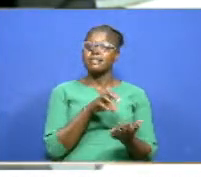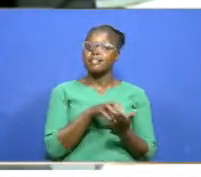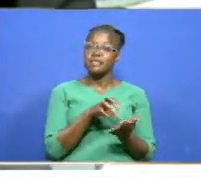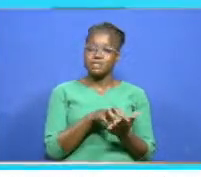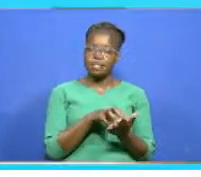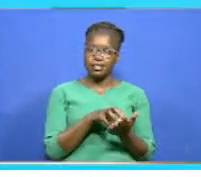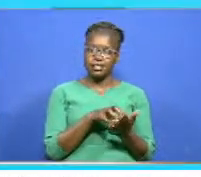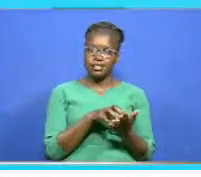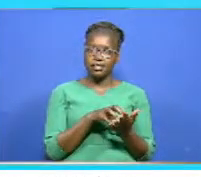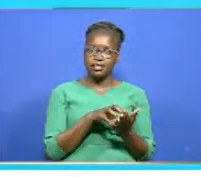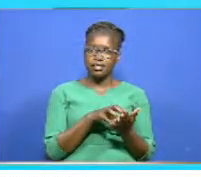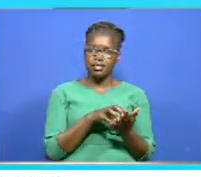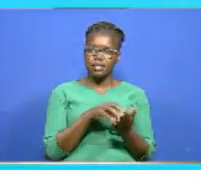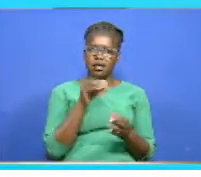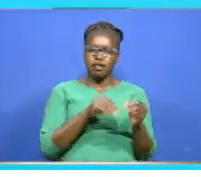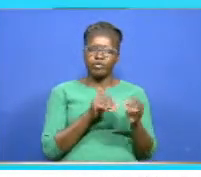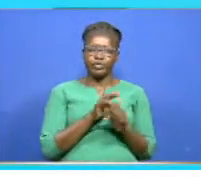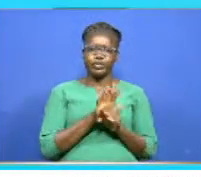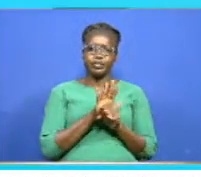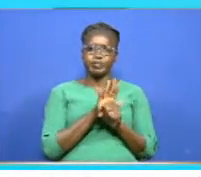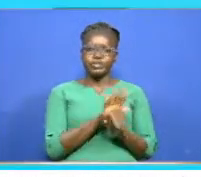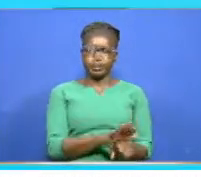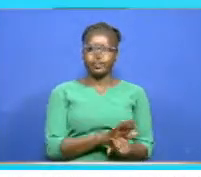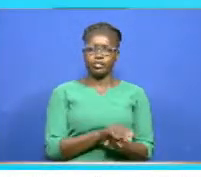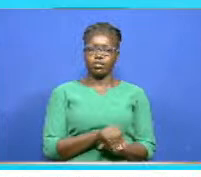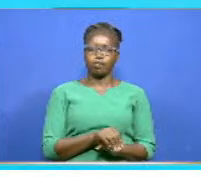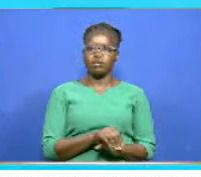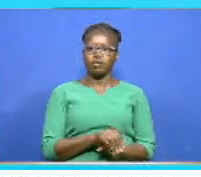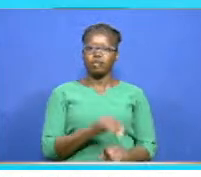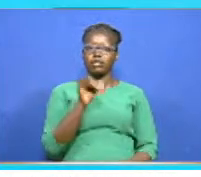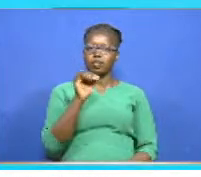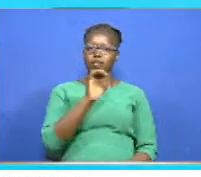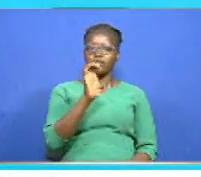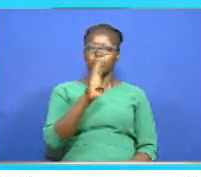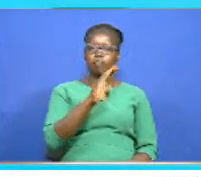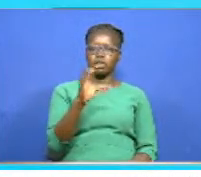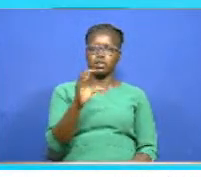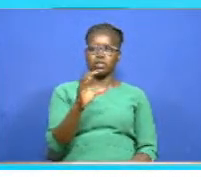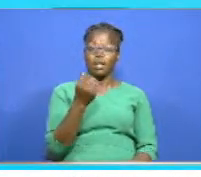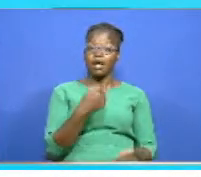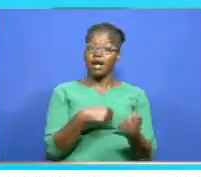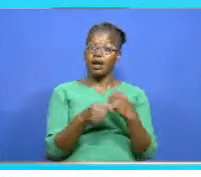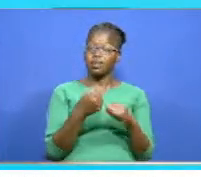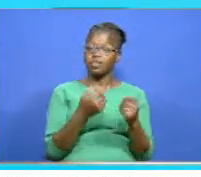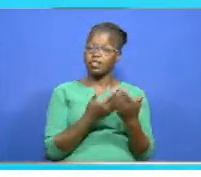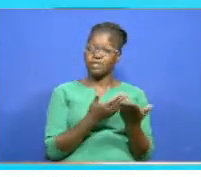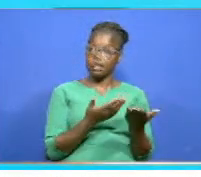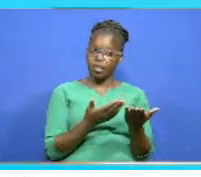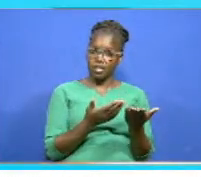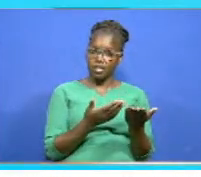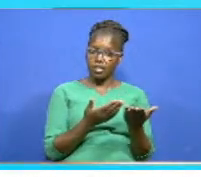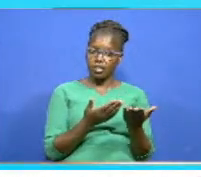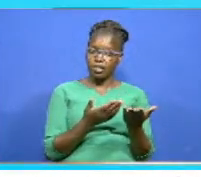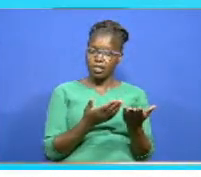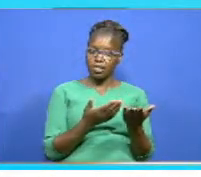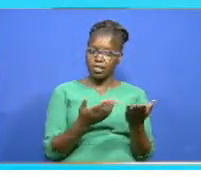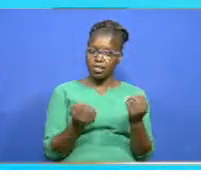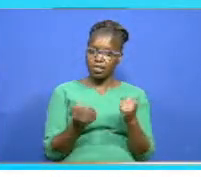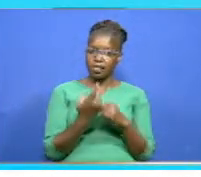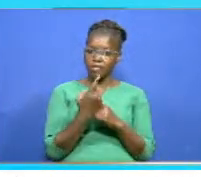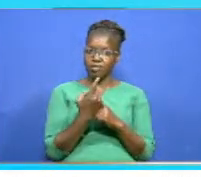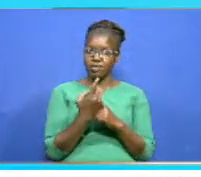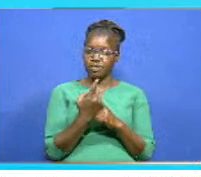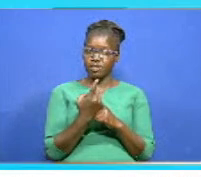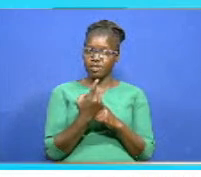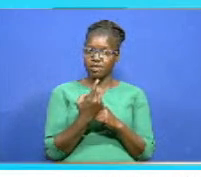of voter intimidation. IEBC was supposed to take action so that the 11 that